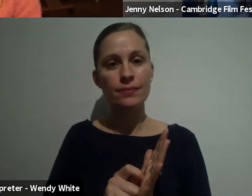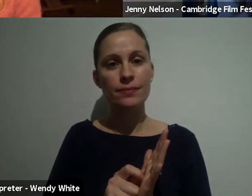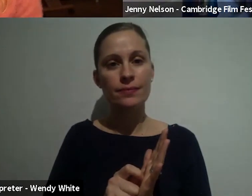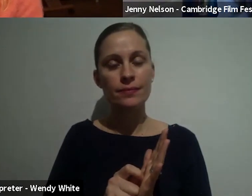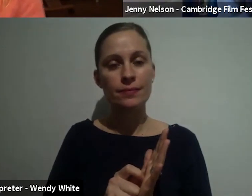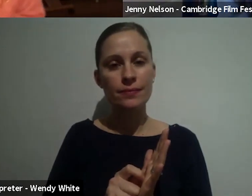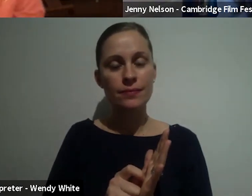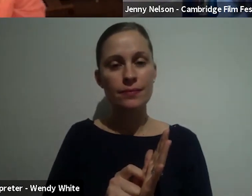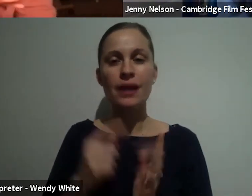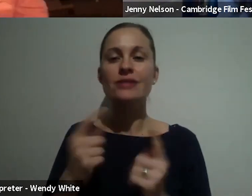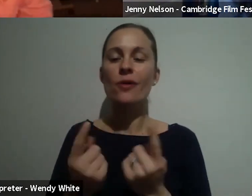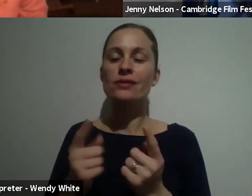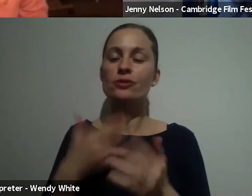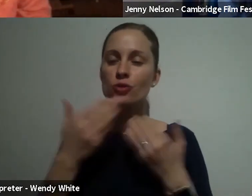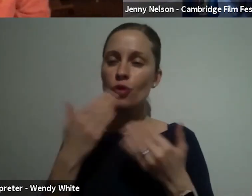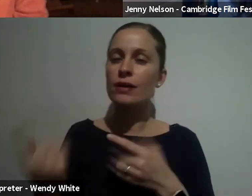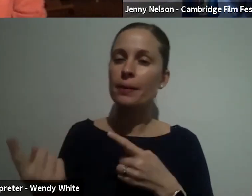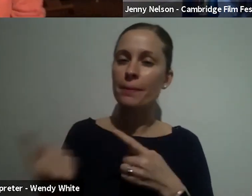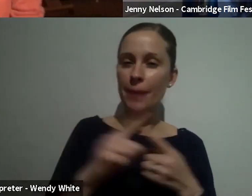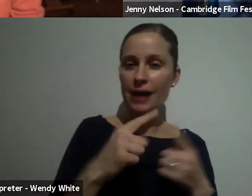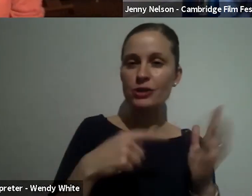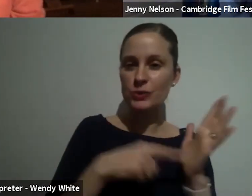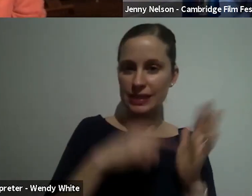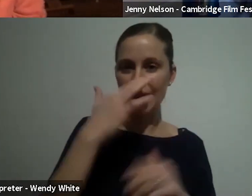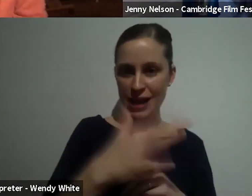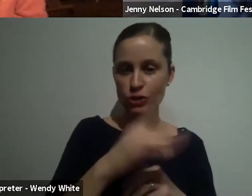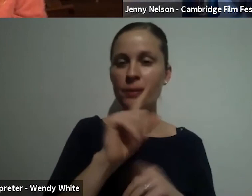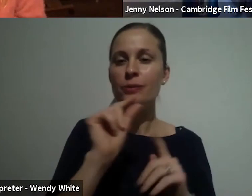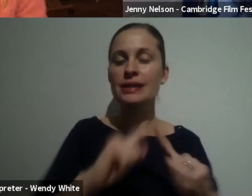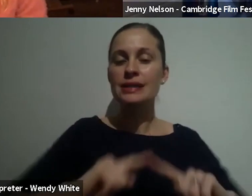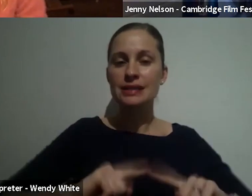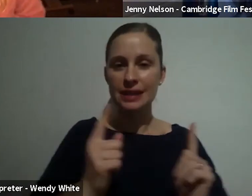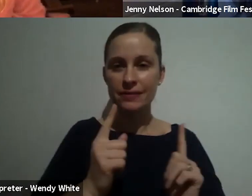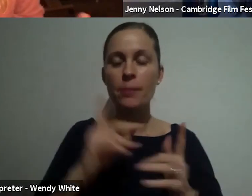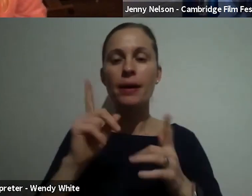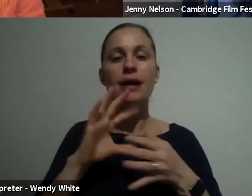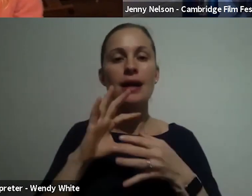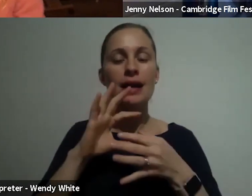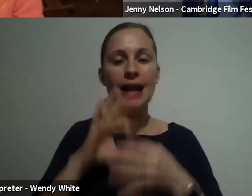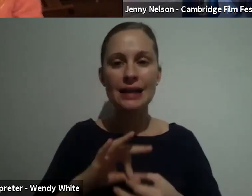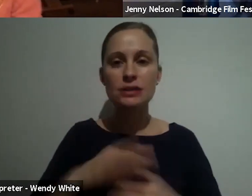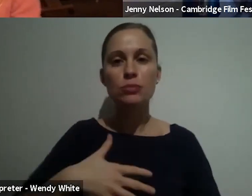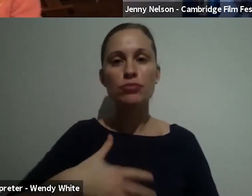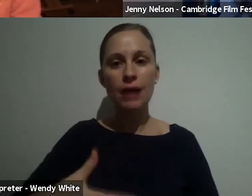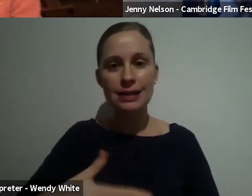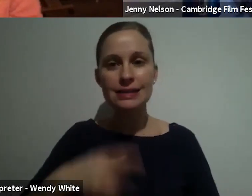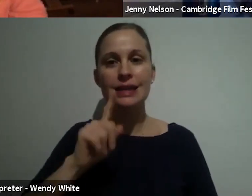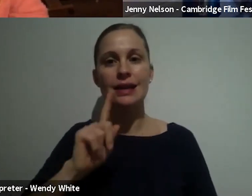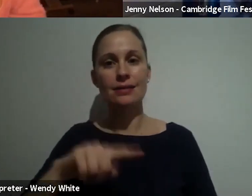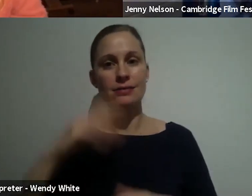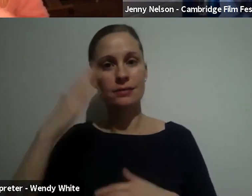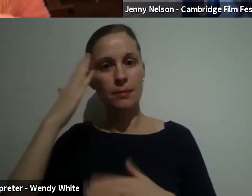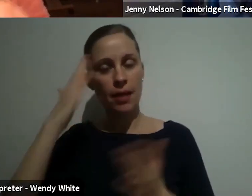to teenagers, but it's a very different film. And it's about pregnancy and motherhood